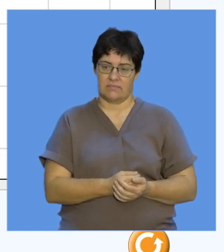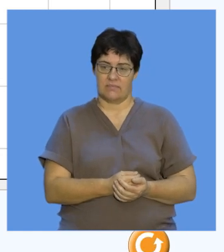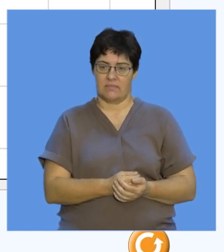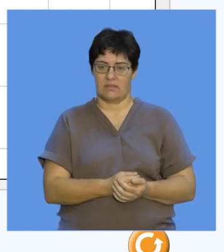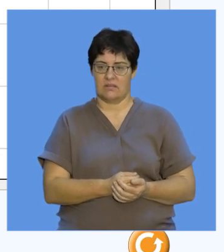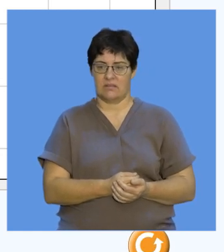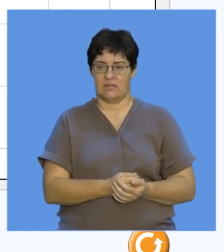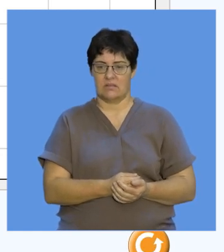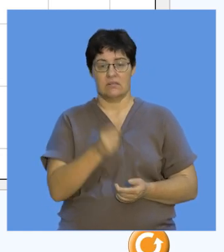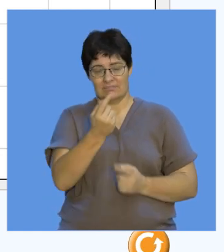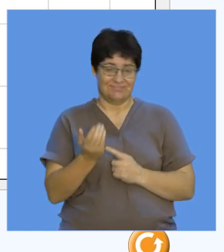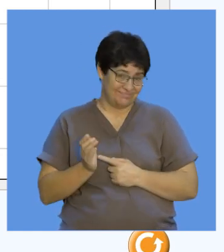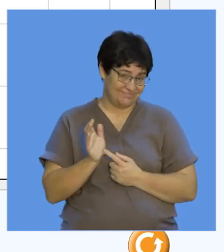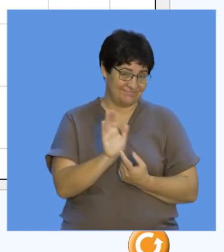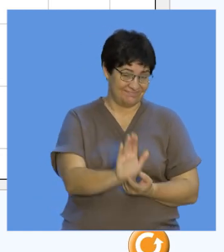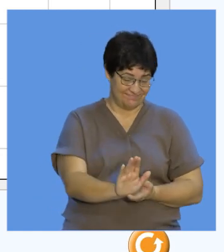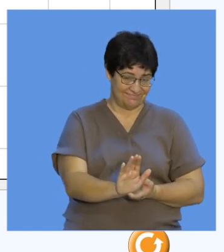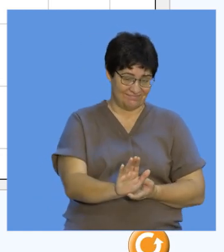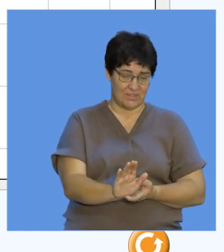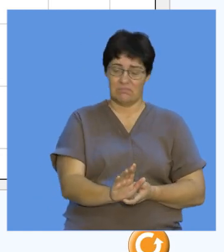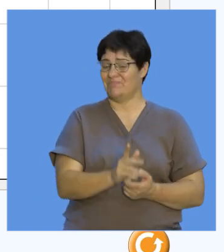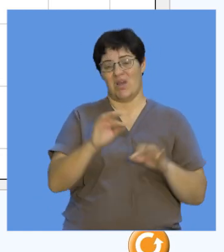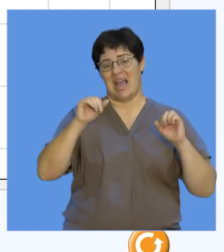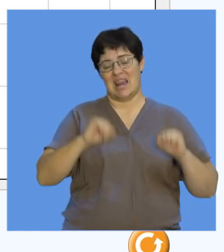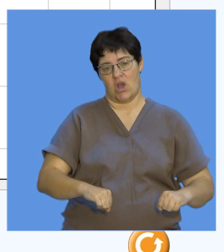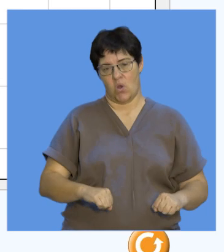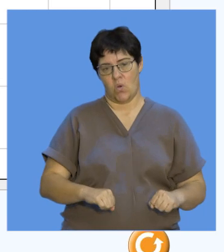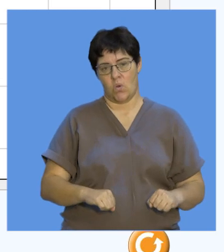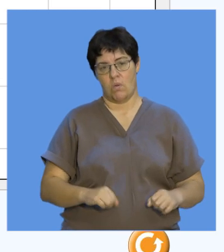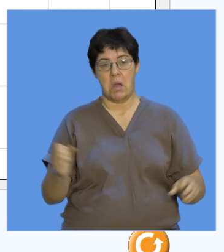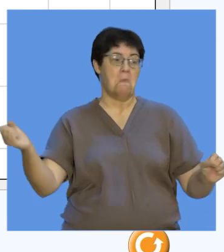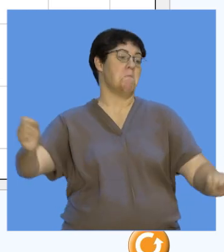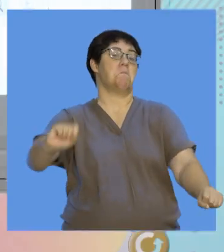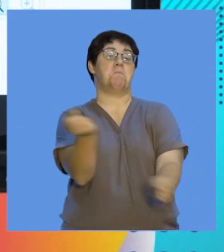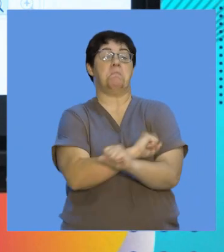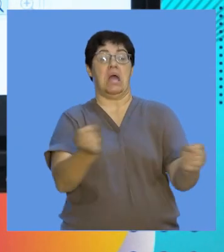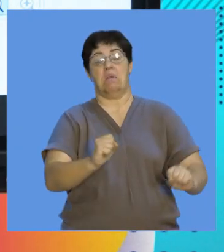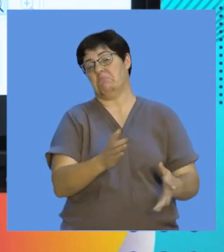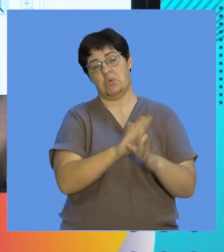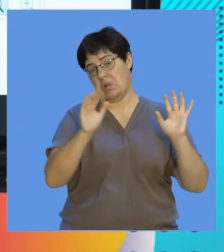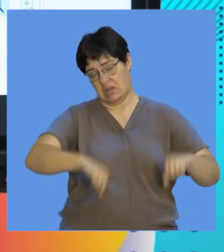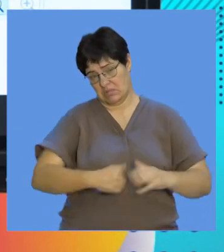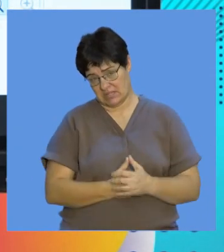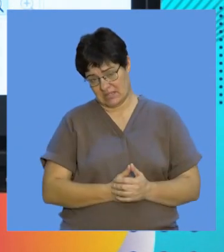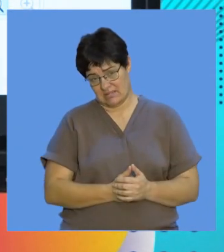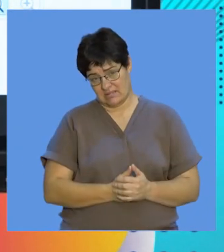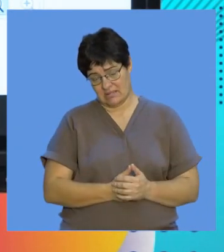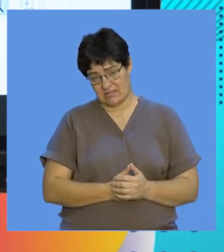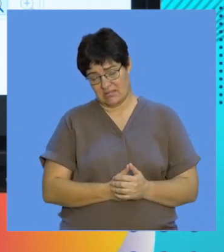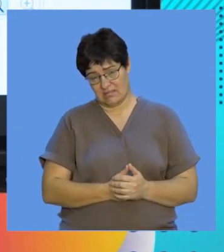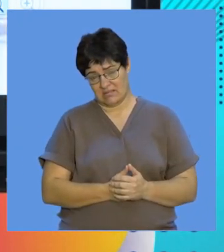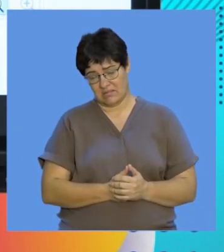particular simulation doesn't allow me to do an explosion, okay? So with an